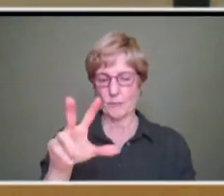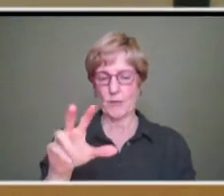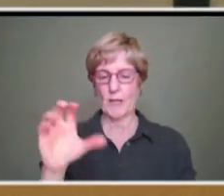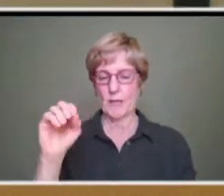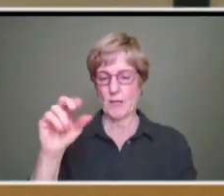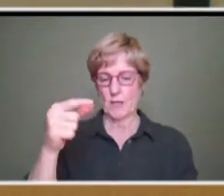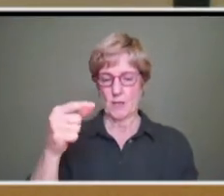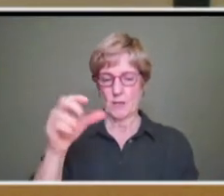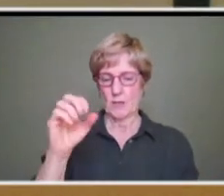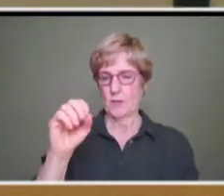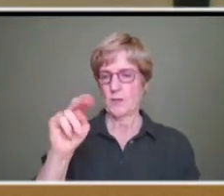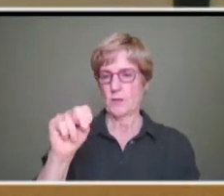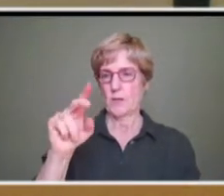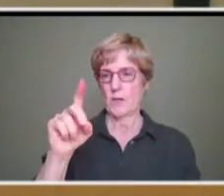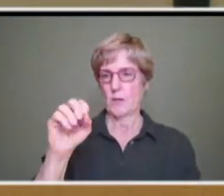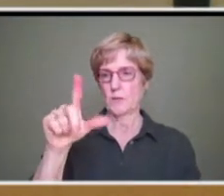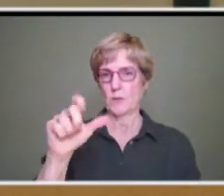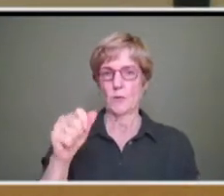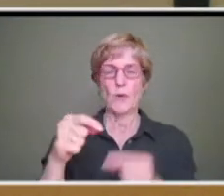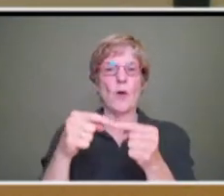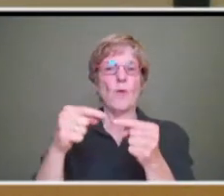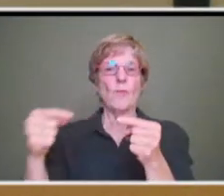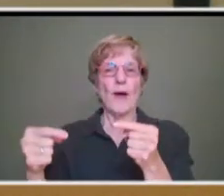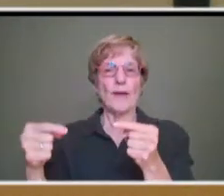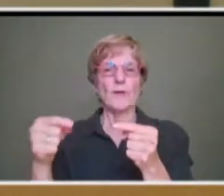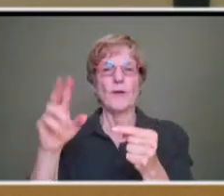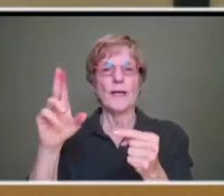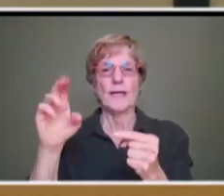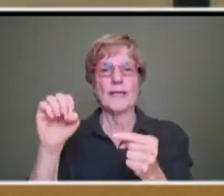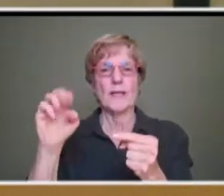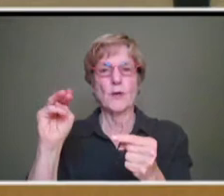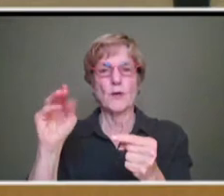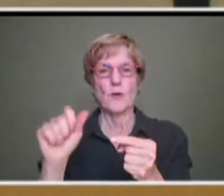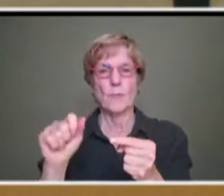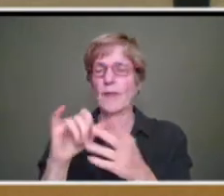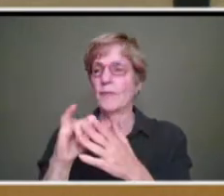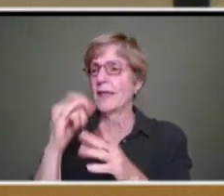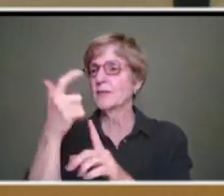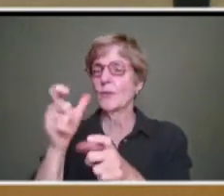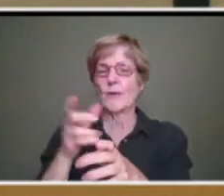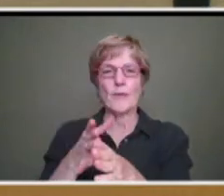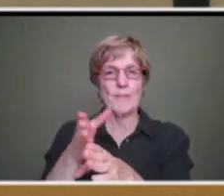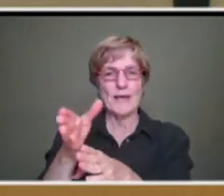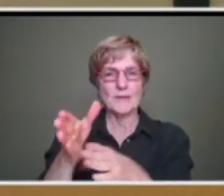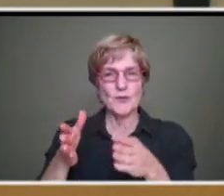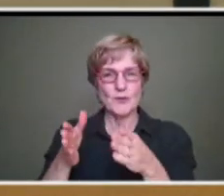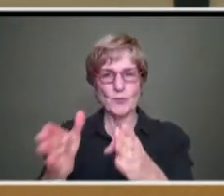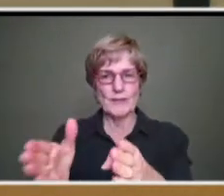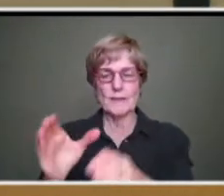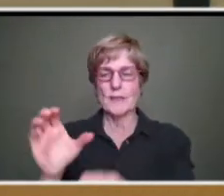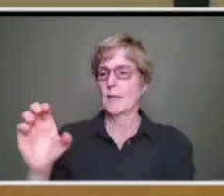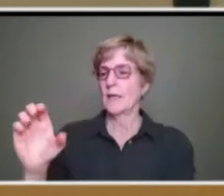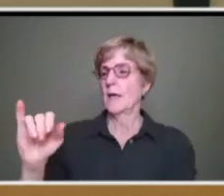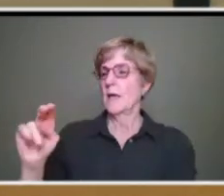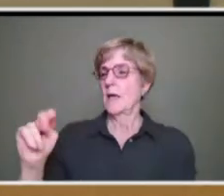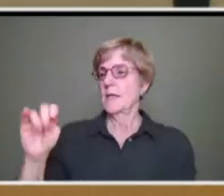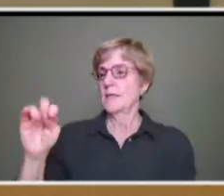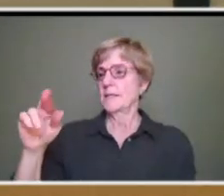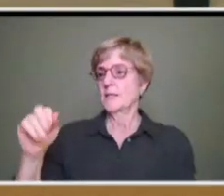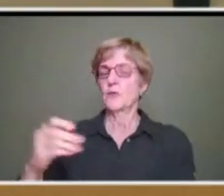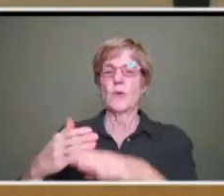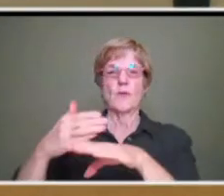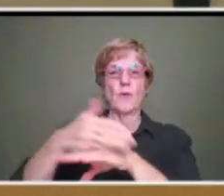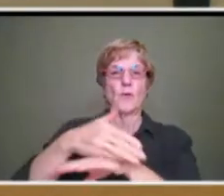property is right off of Yuma which is one of the main streets in Hidden Valley that runs from Cinderella across Hidden Valley Road